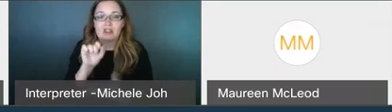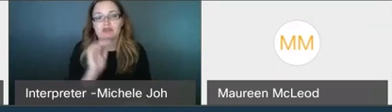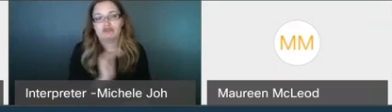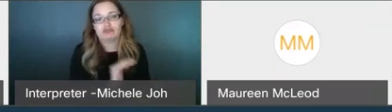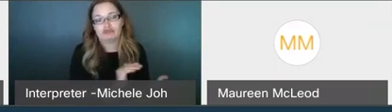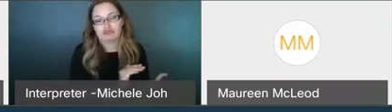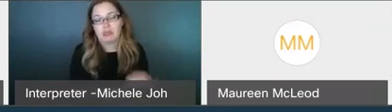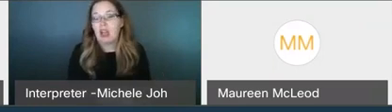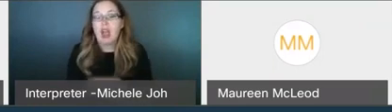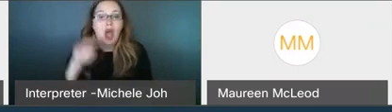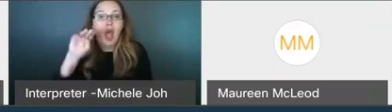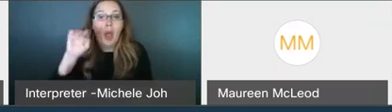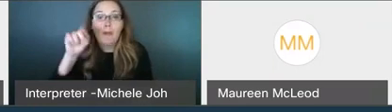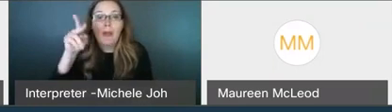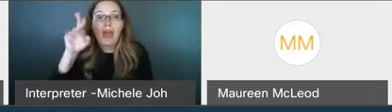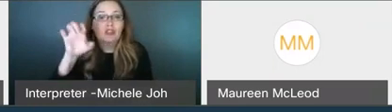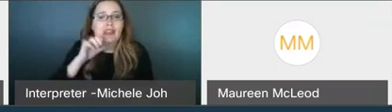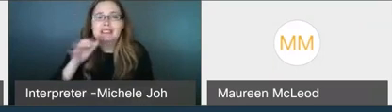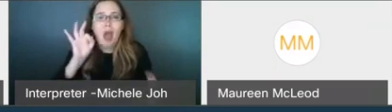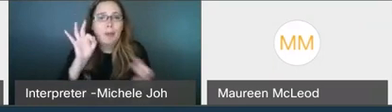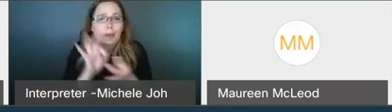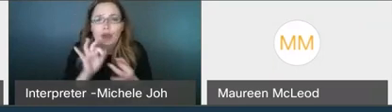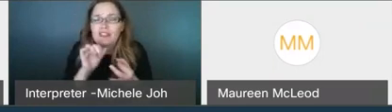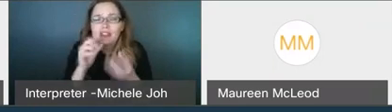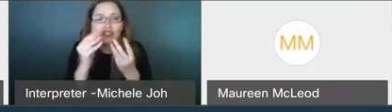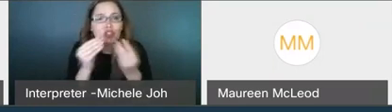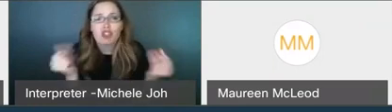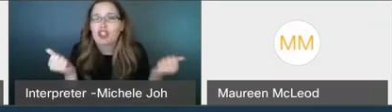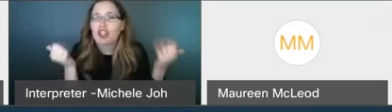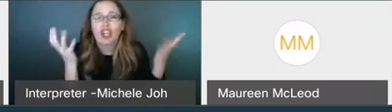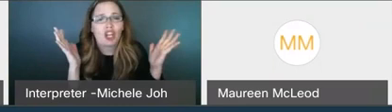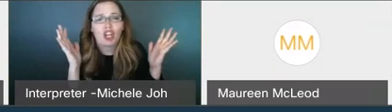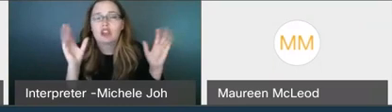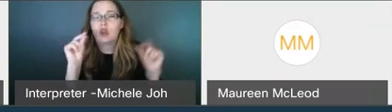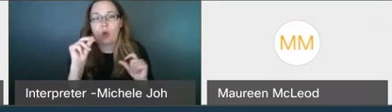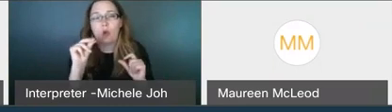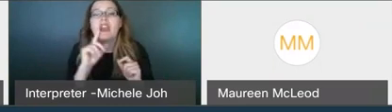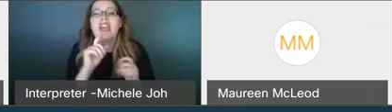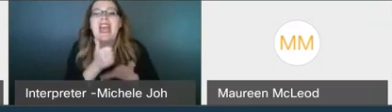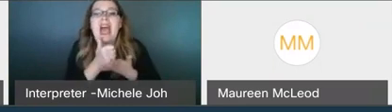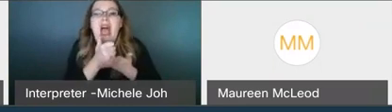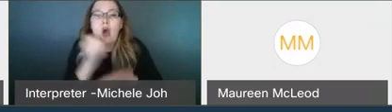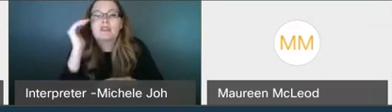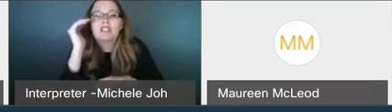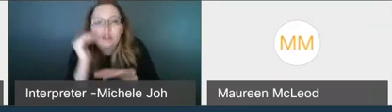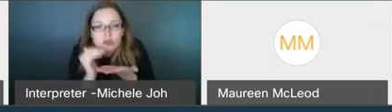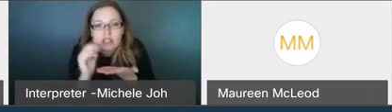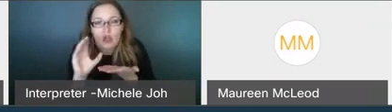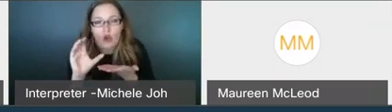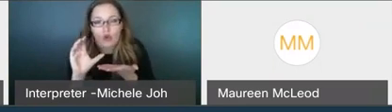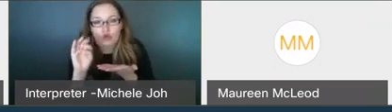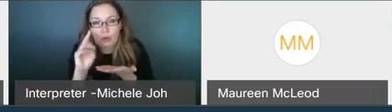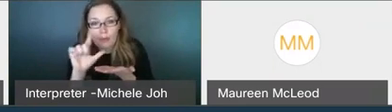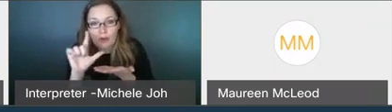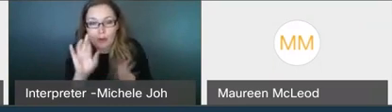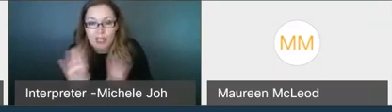or any of these medications is a panacea and it cures everything. It is helpful, and there's a decrease in criminal behavior. There's an improvement